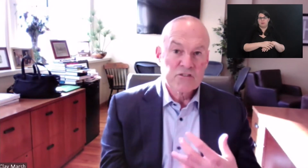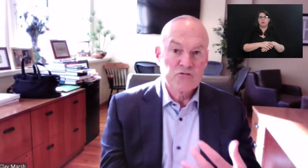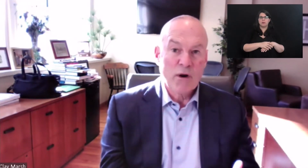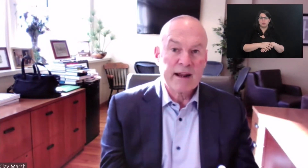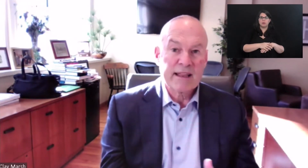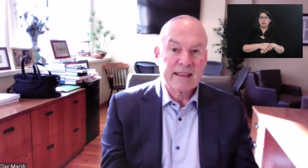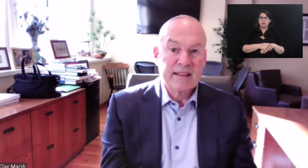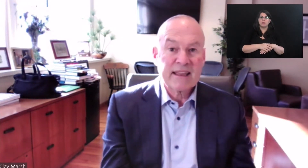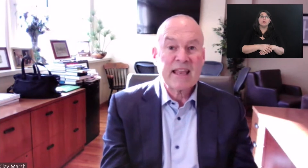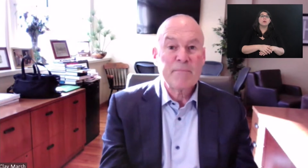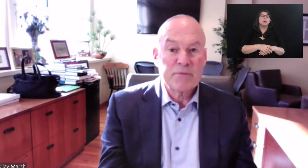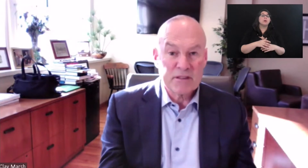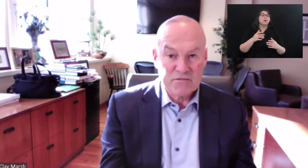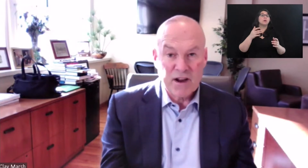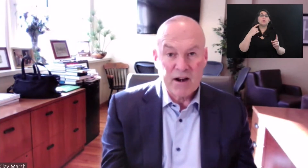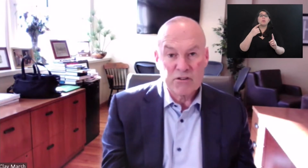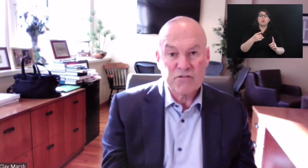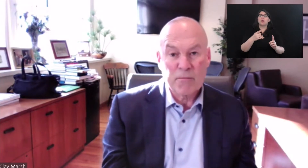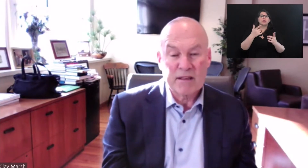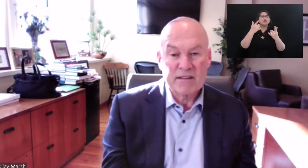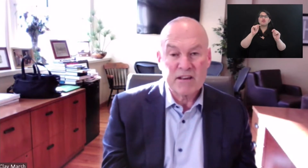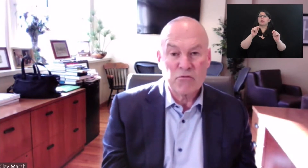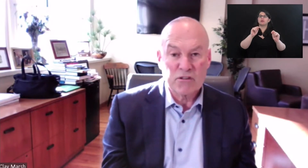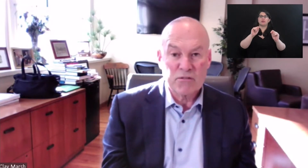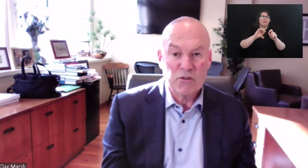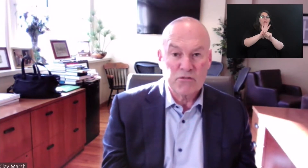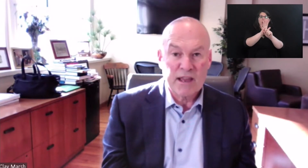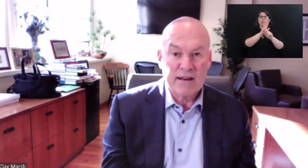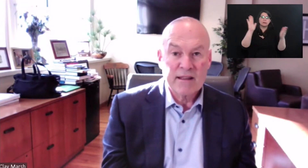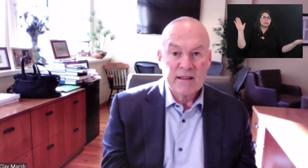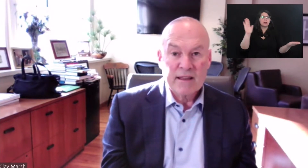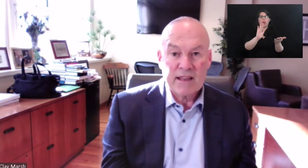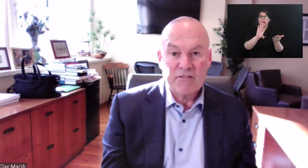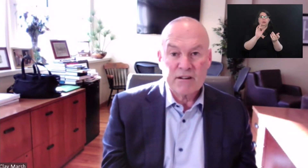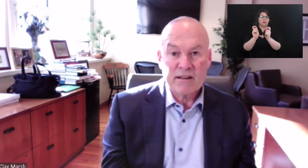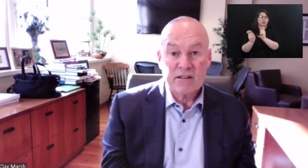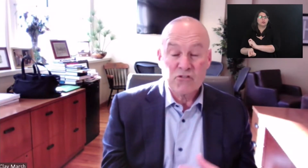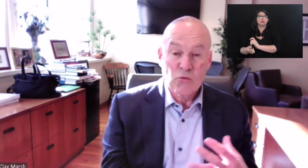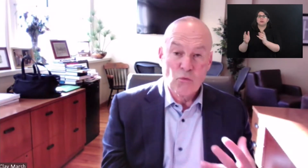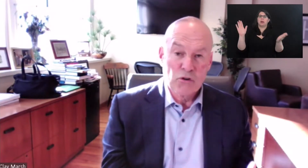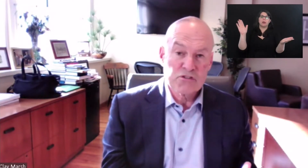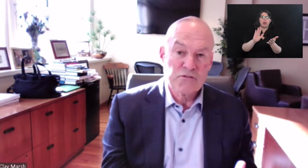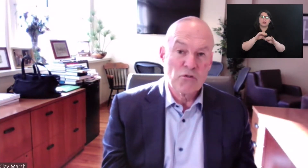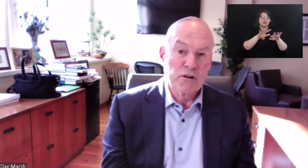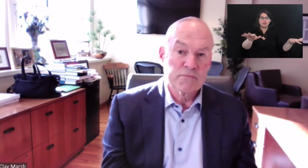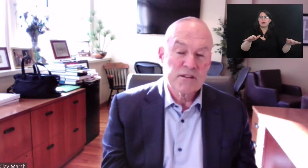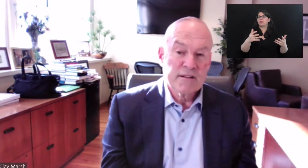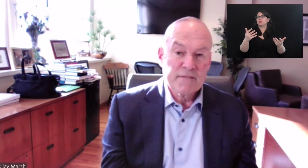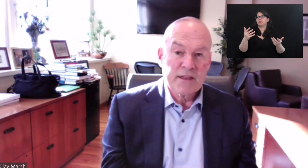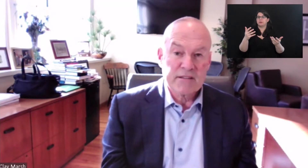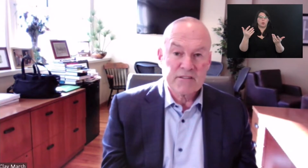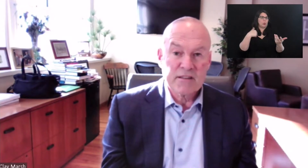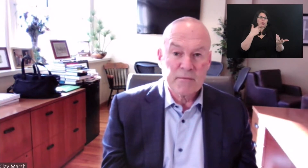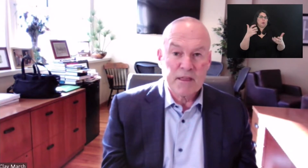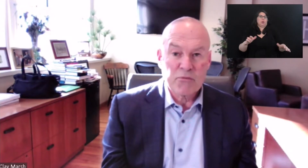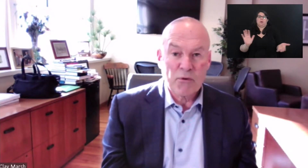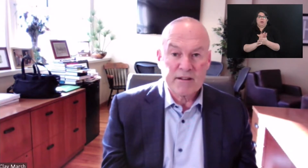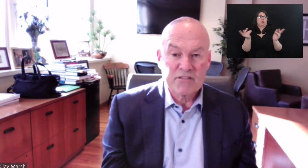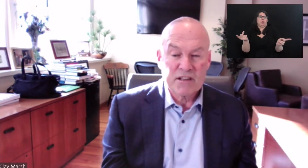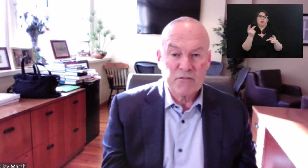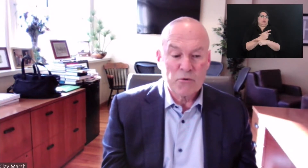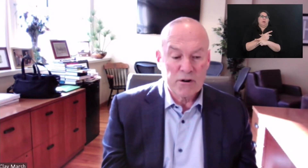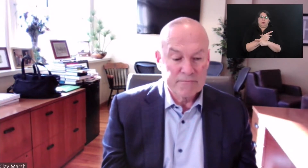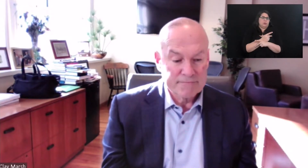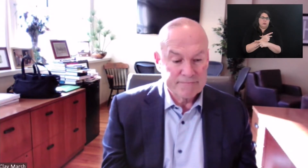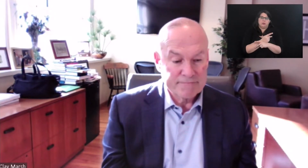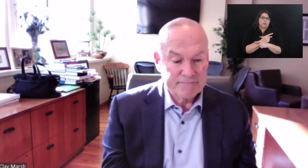possible to try to keep this virus from continuing to mutate even into worse forms that may threaten